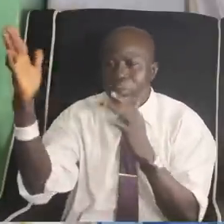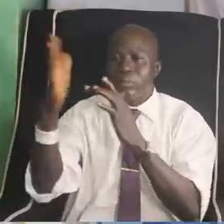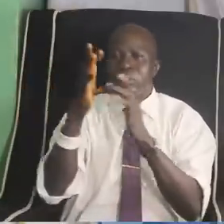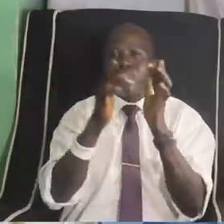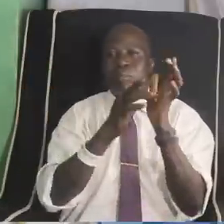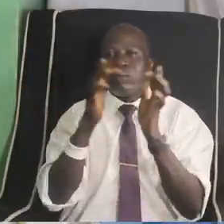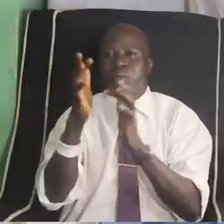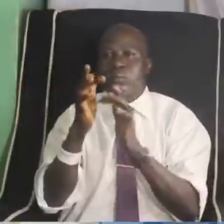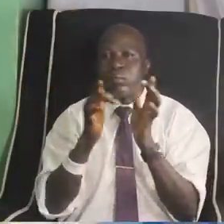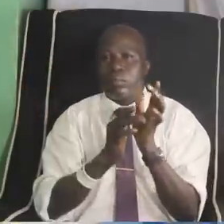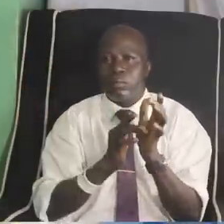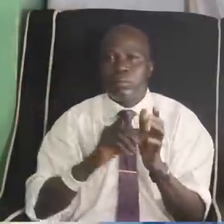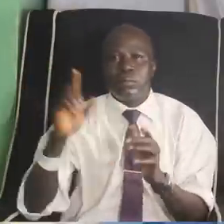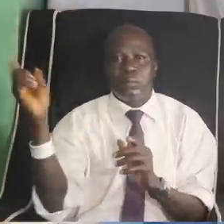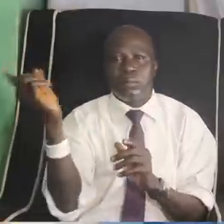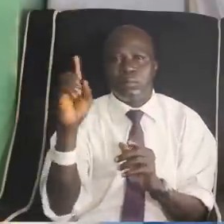Adupe o Jesu